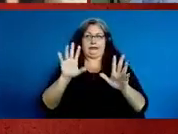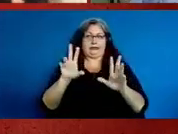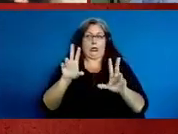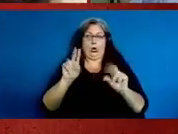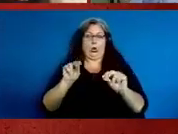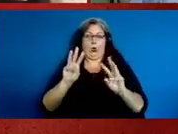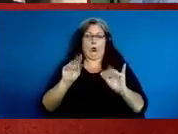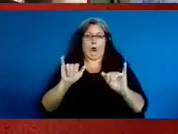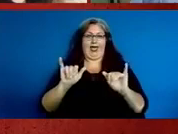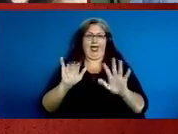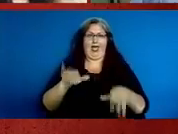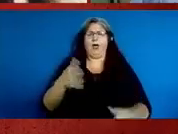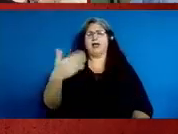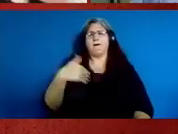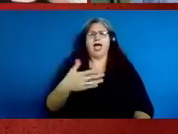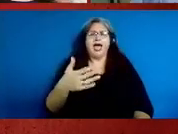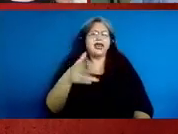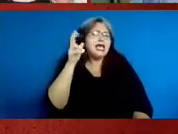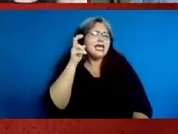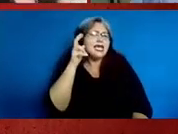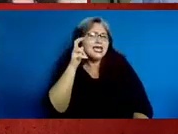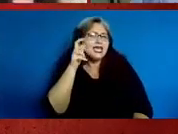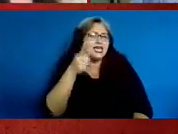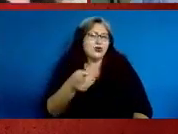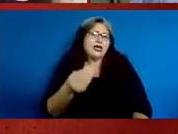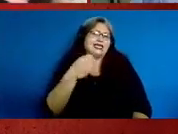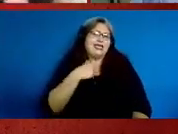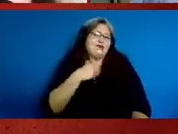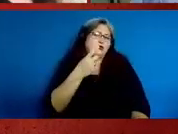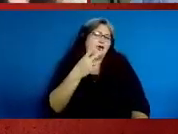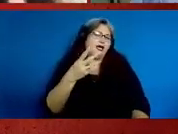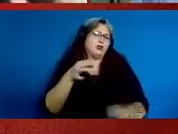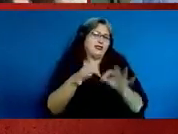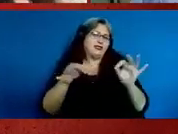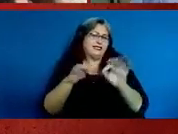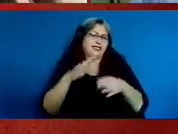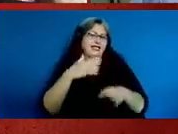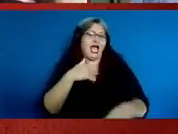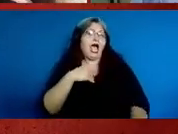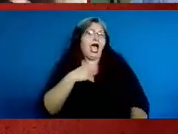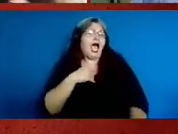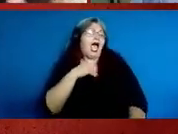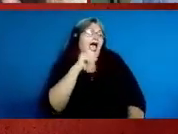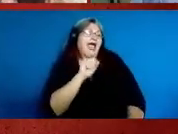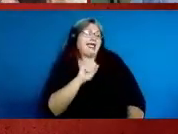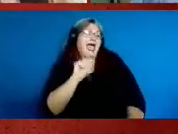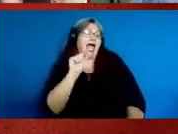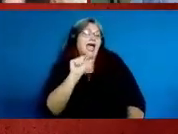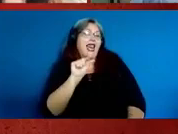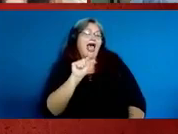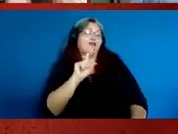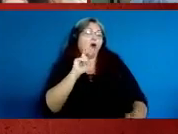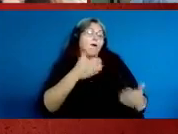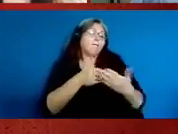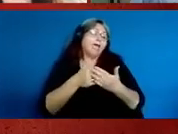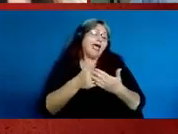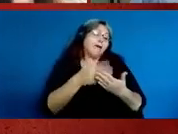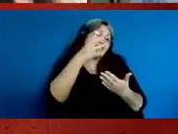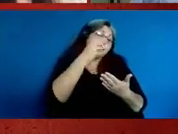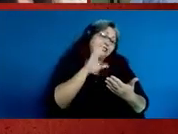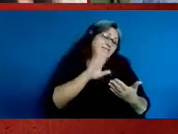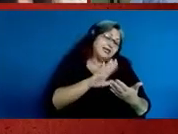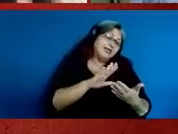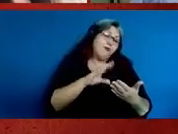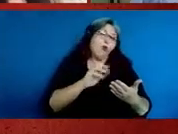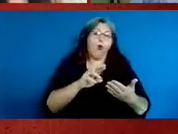Come on, Ming-Na, let's give us a couple. I could do a little lullaby and maybe sing a couple of